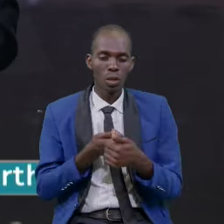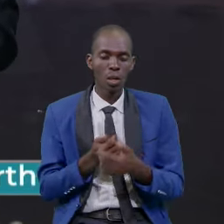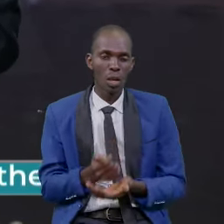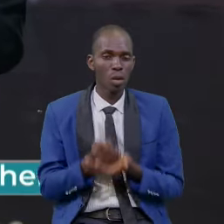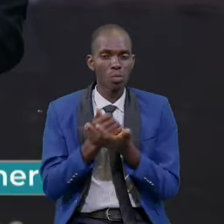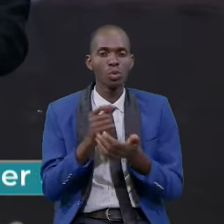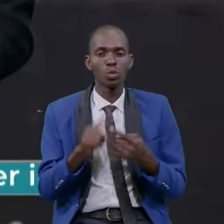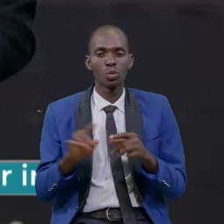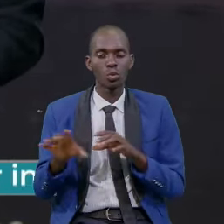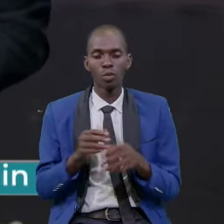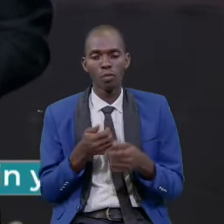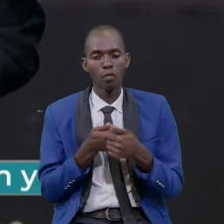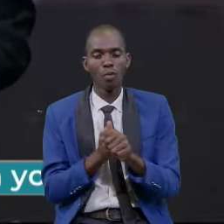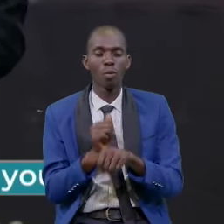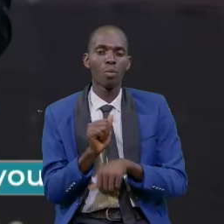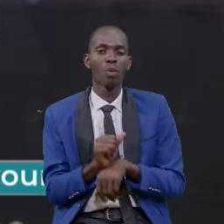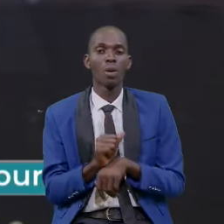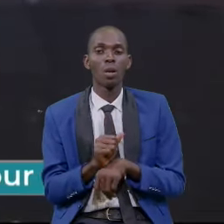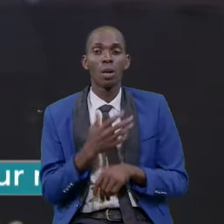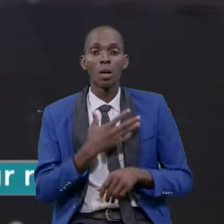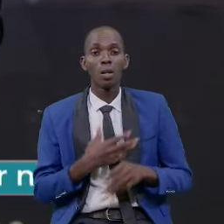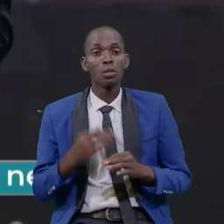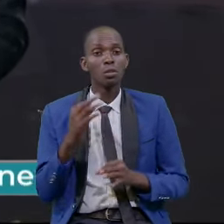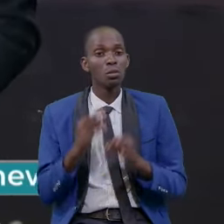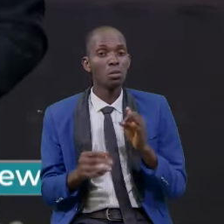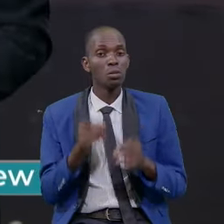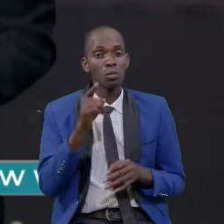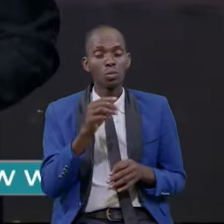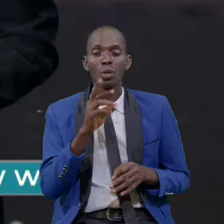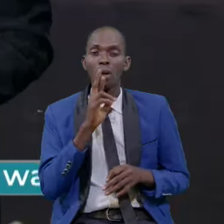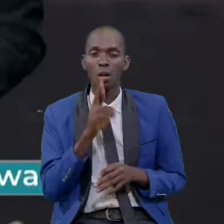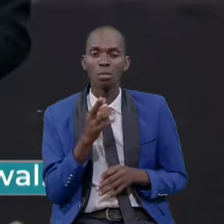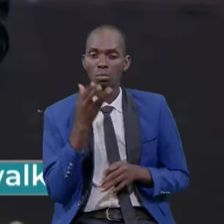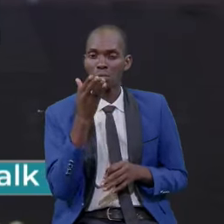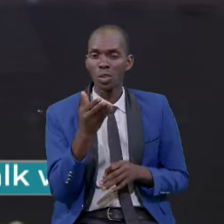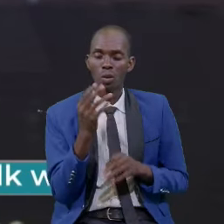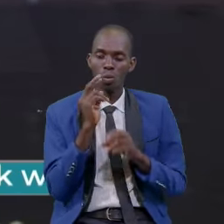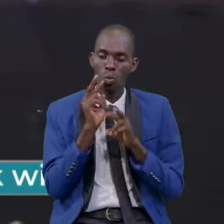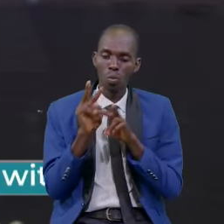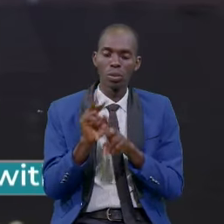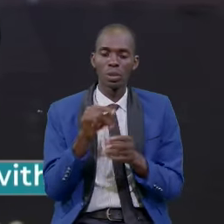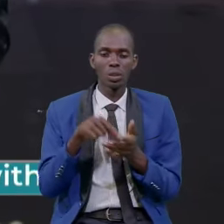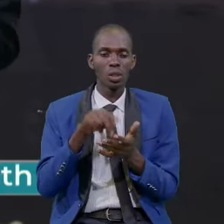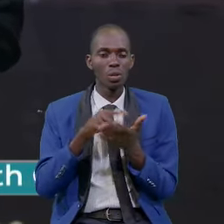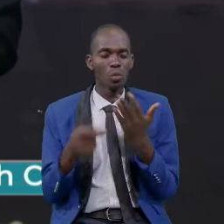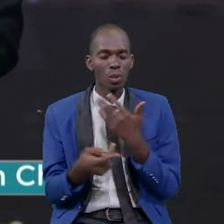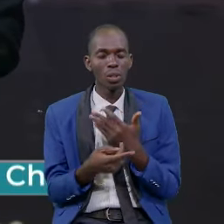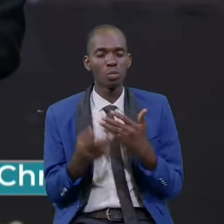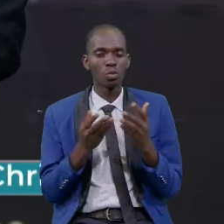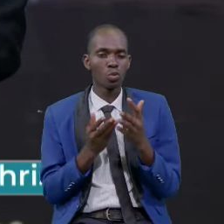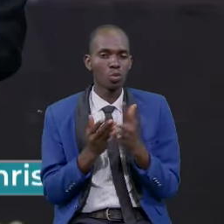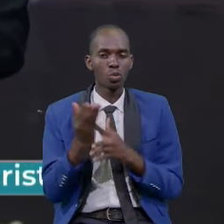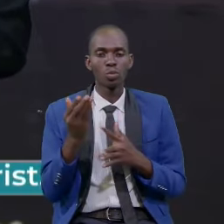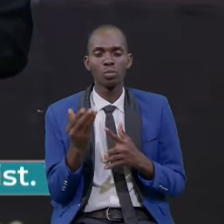will remain with you. And if you are watching online and you gave your life to Christ after the pastor's message